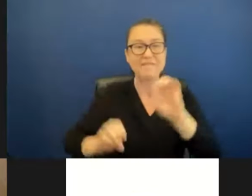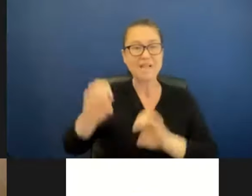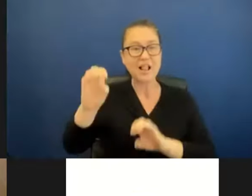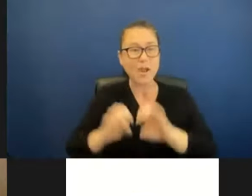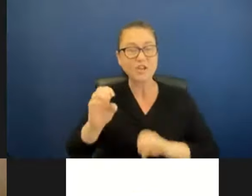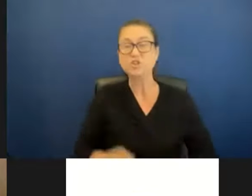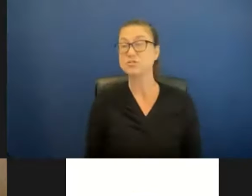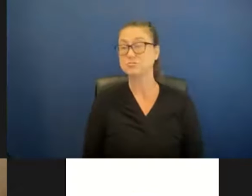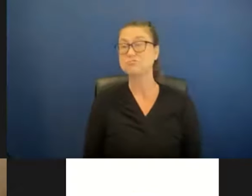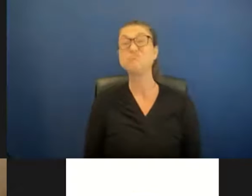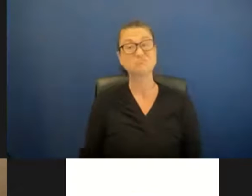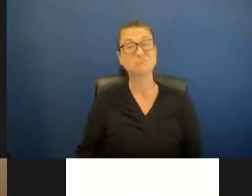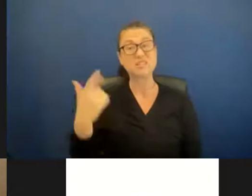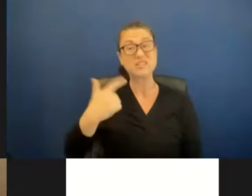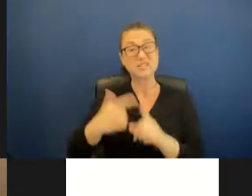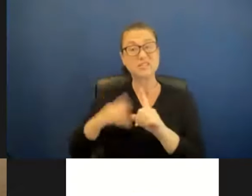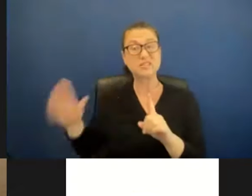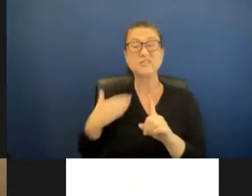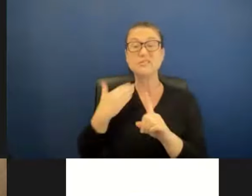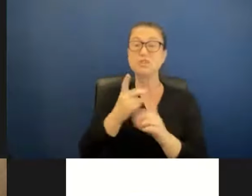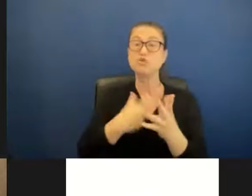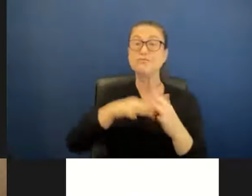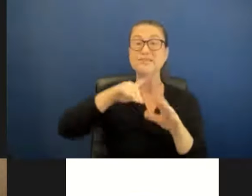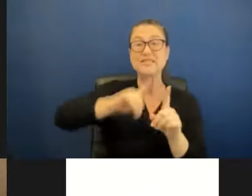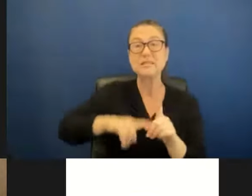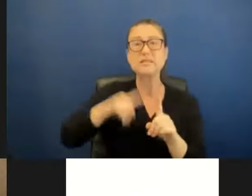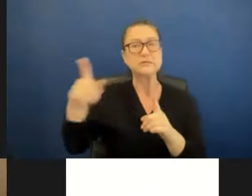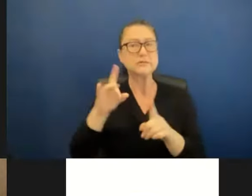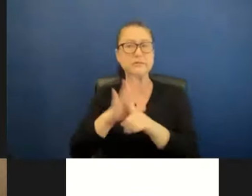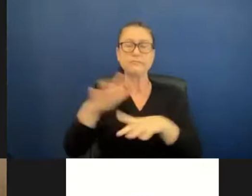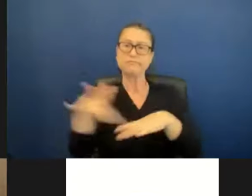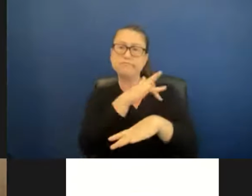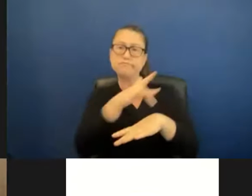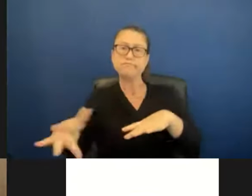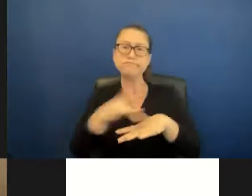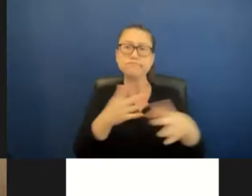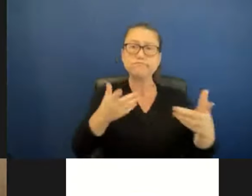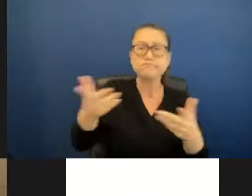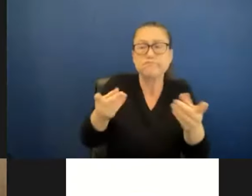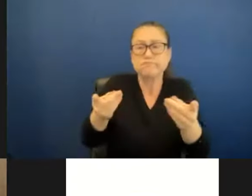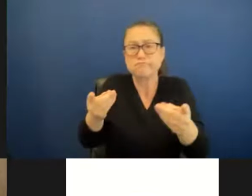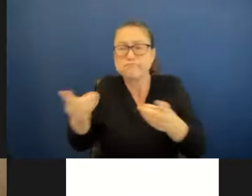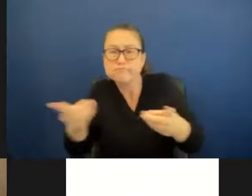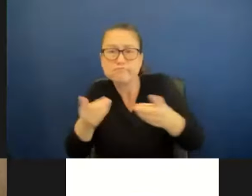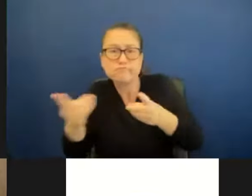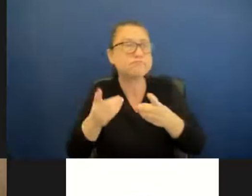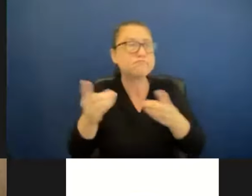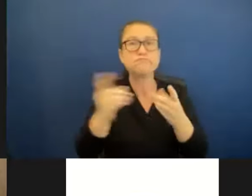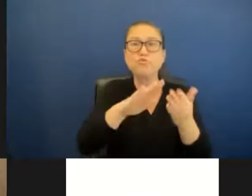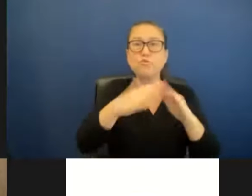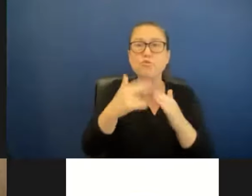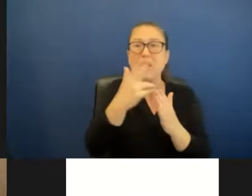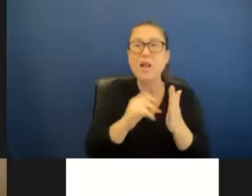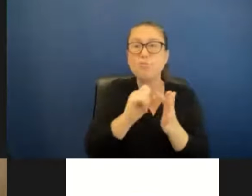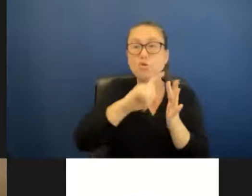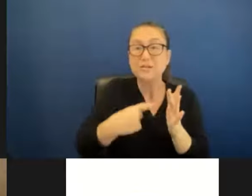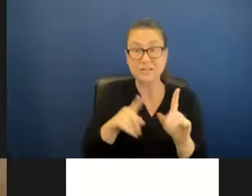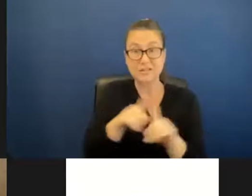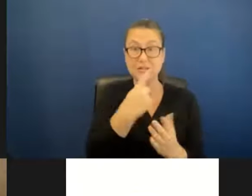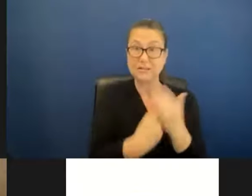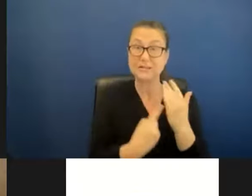Over the last 17 years, Christy has performed and facilitated workshops and directed community performance and arts projects, both independently